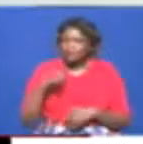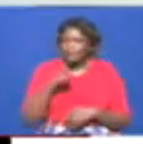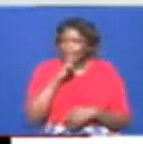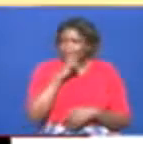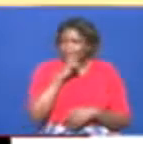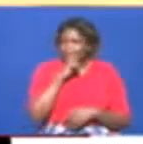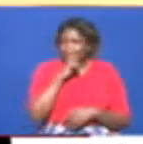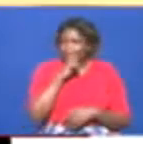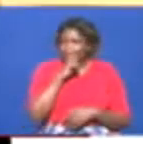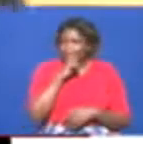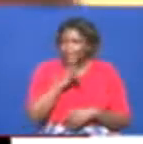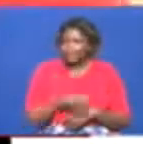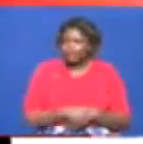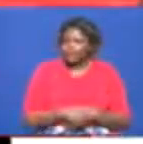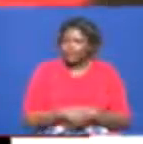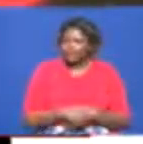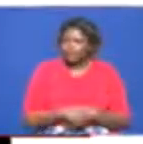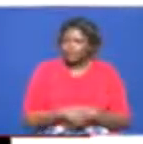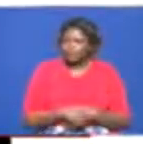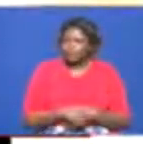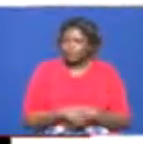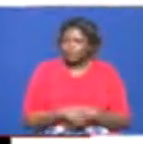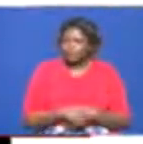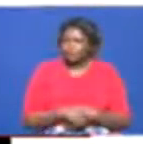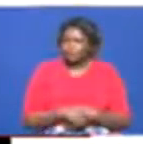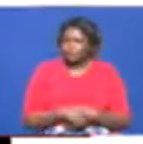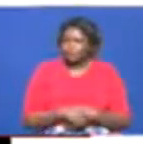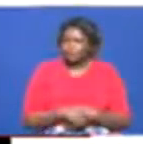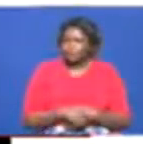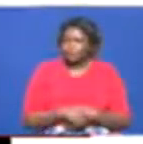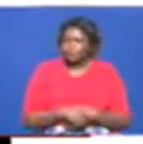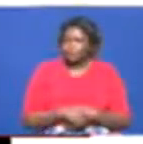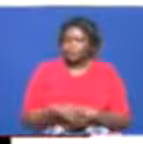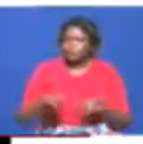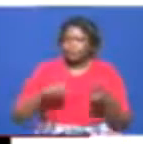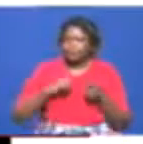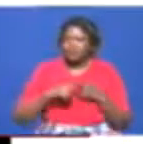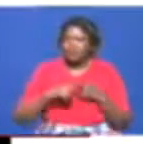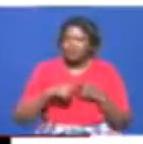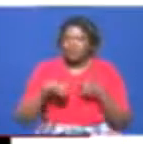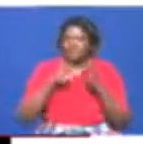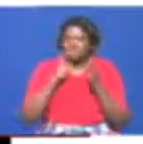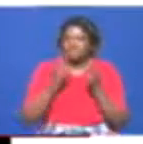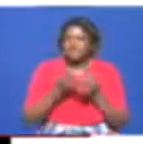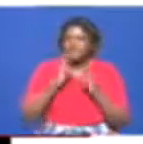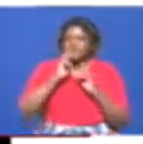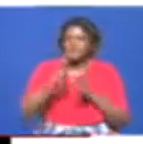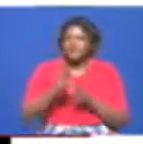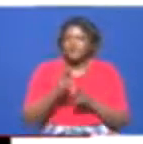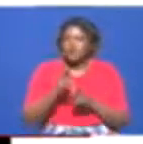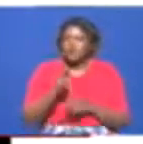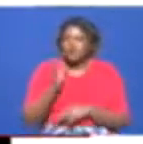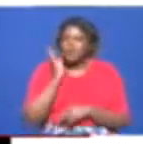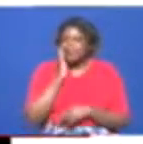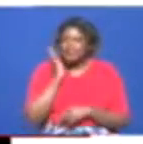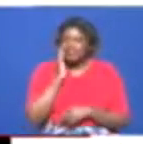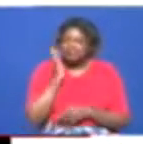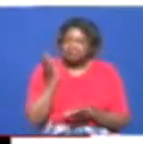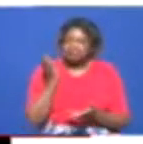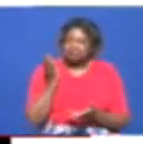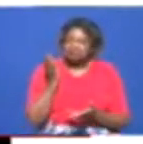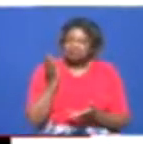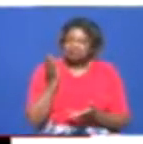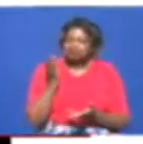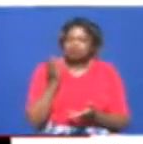until. Marie says when she finally gathered courage and reported to her mother, no action was forthcoming,